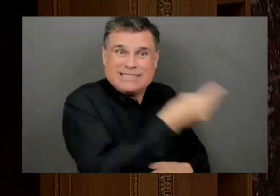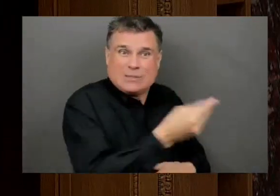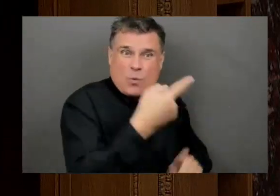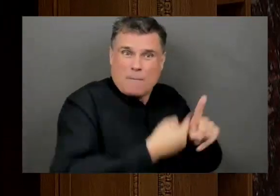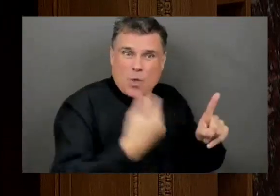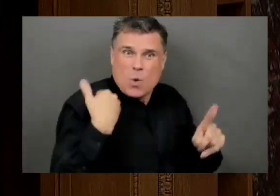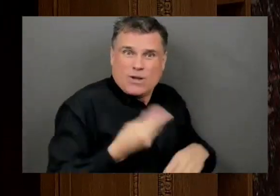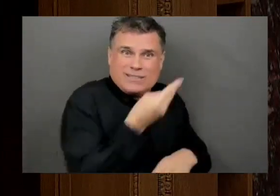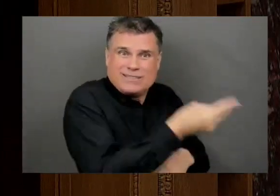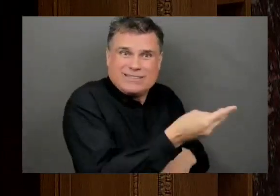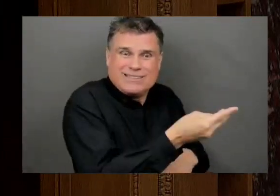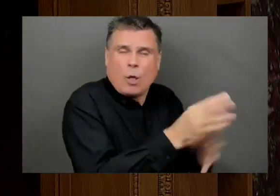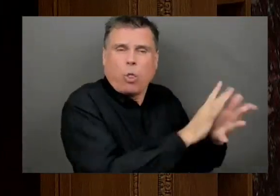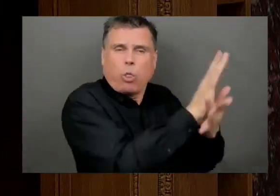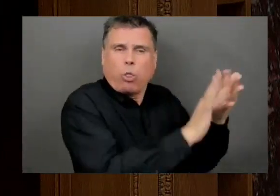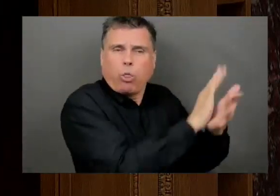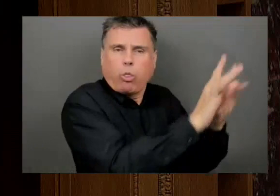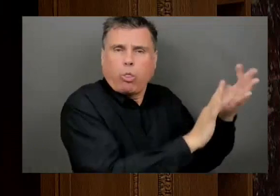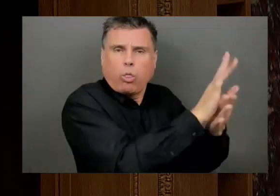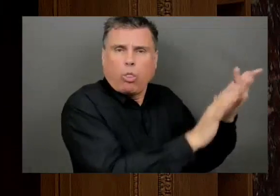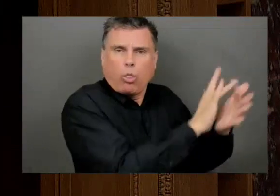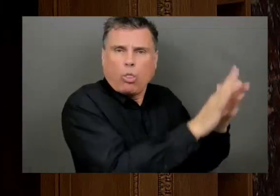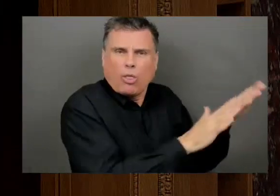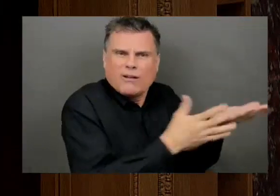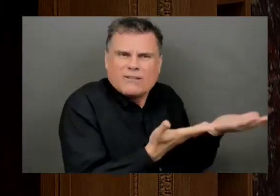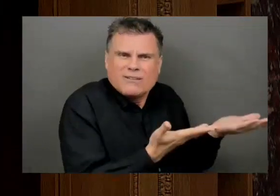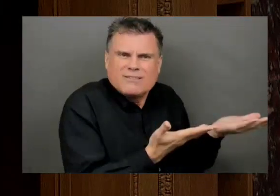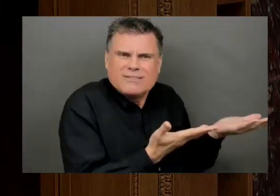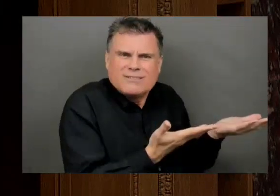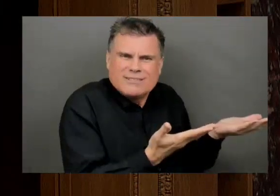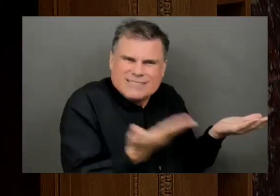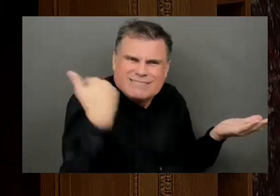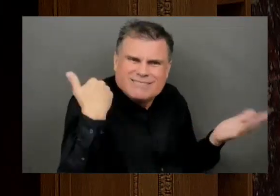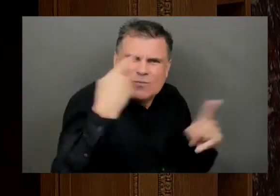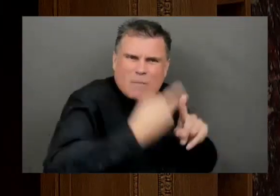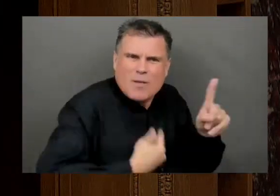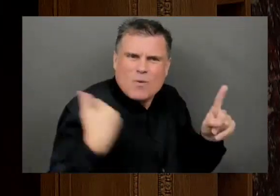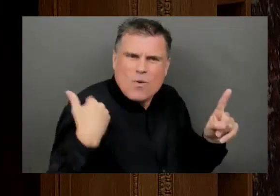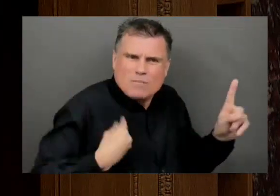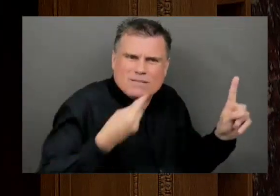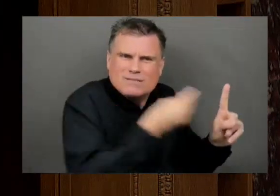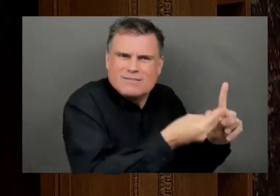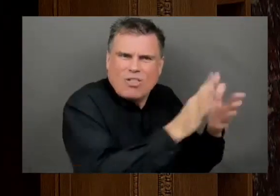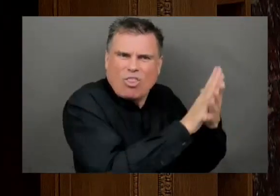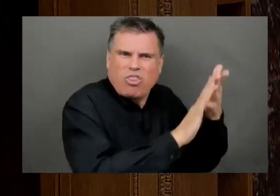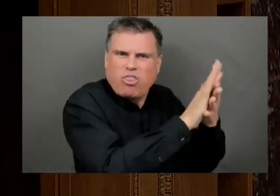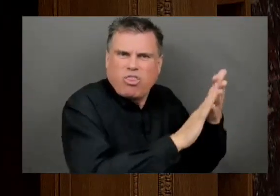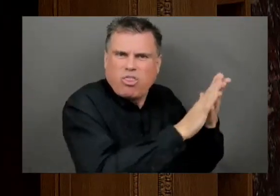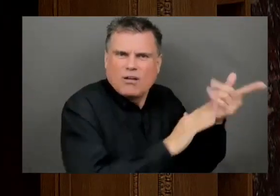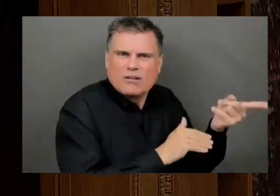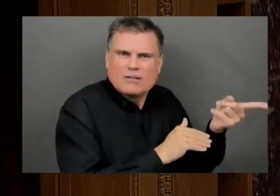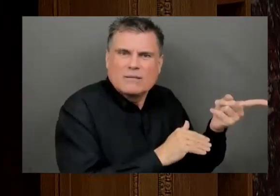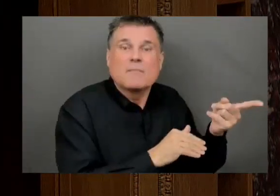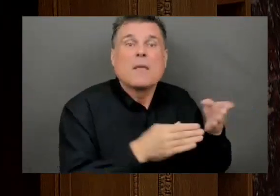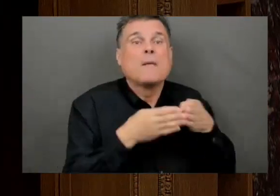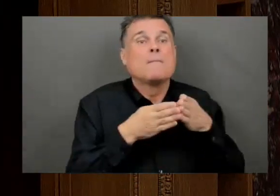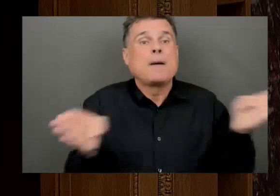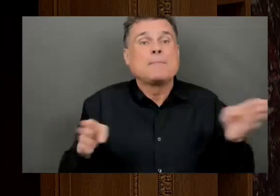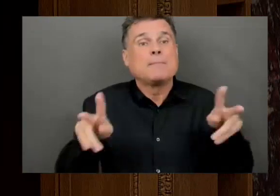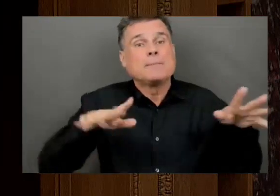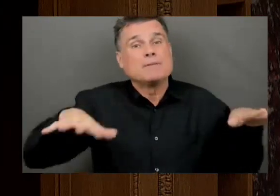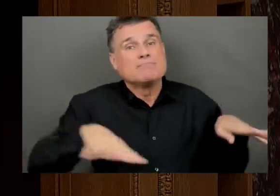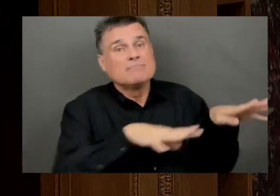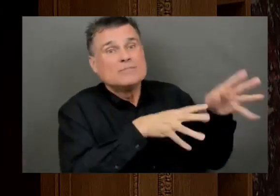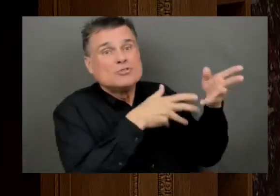of the public trust that flow directly to the Minister of Energy's office. The question to the Attorney General is, has a